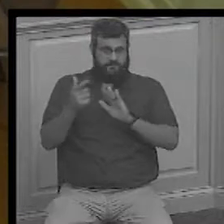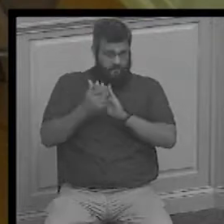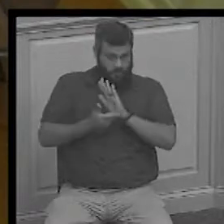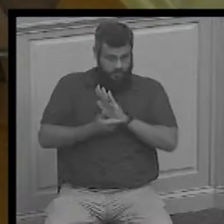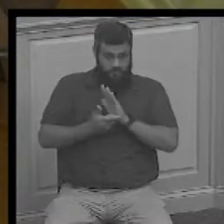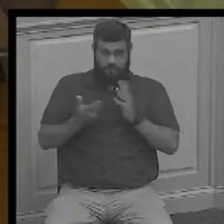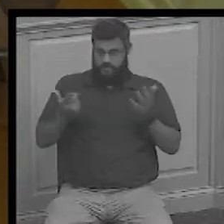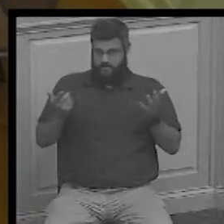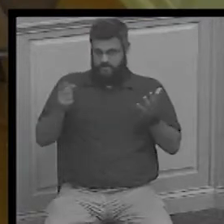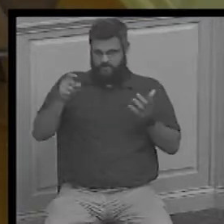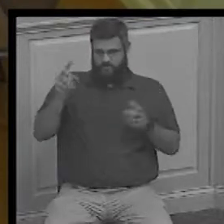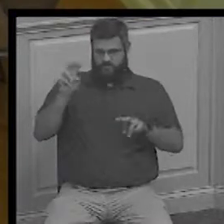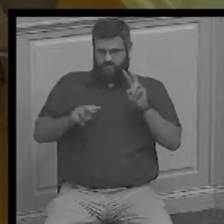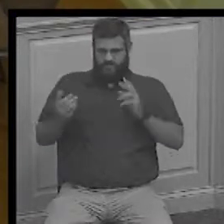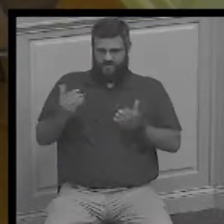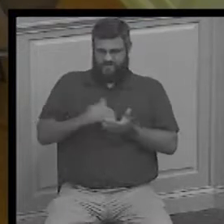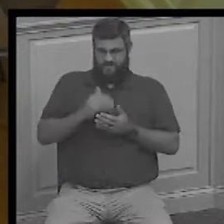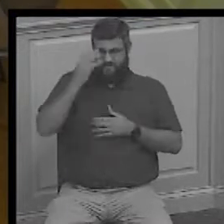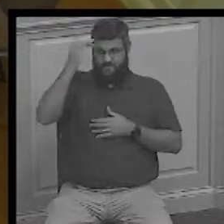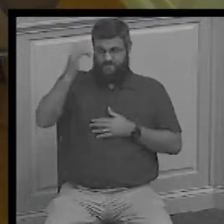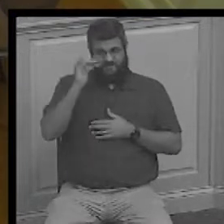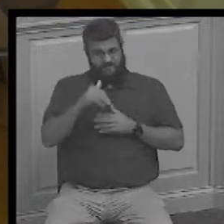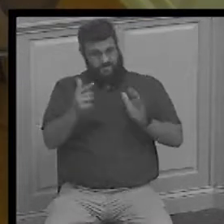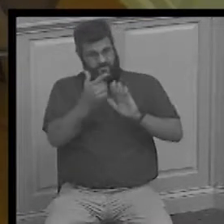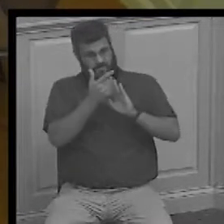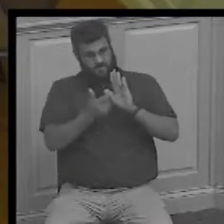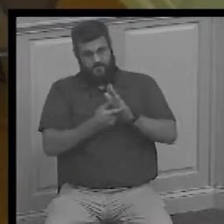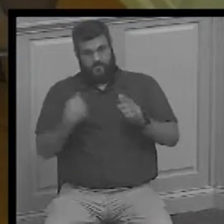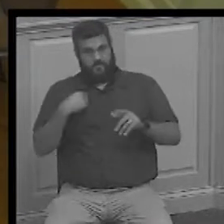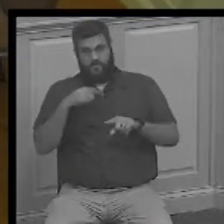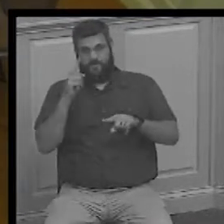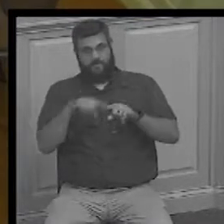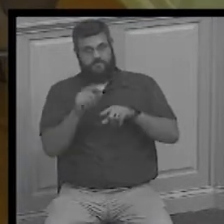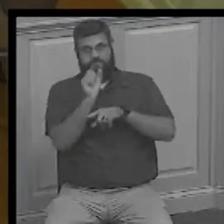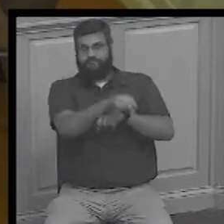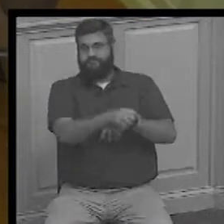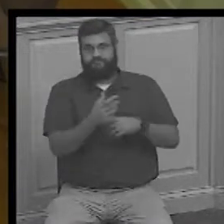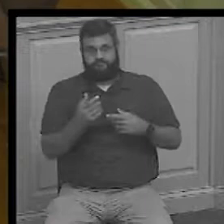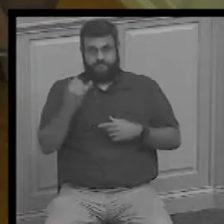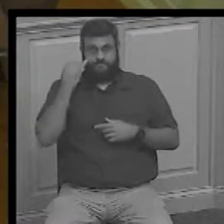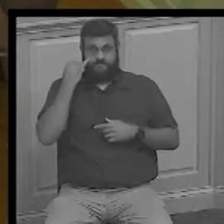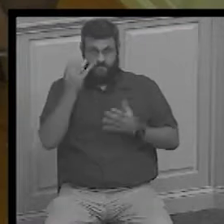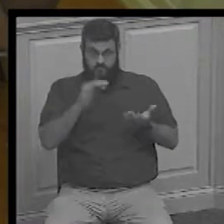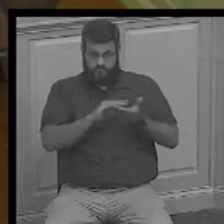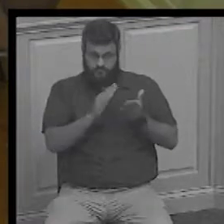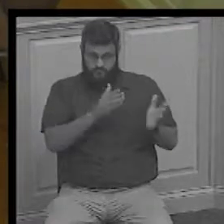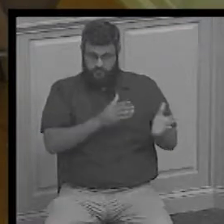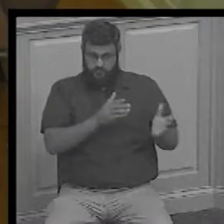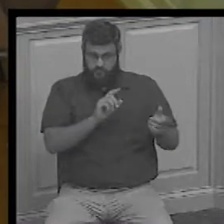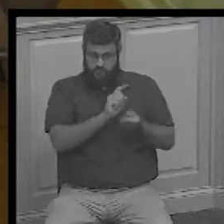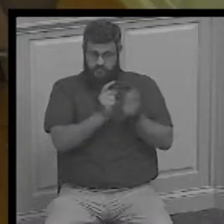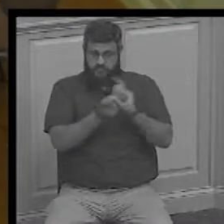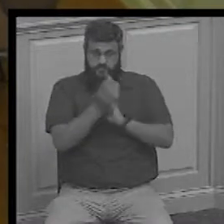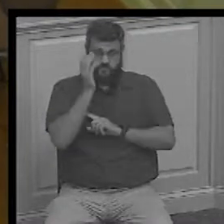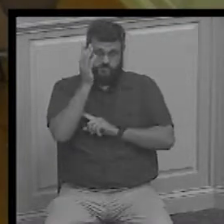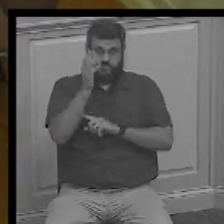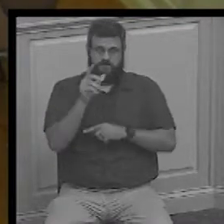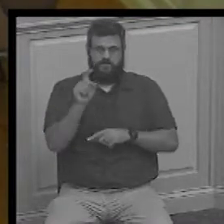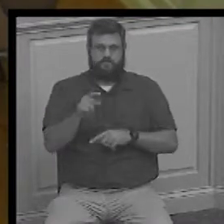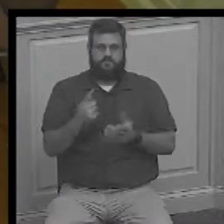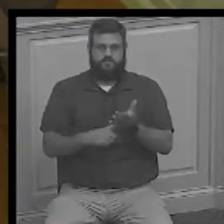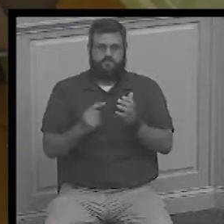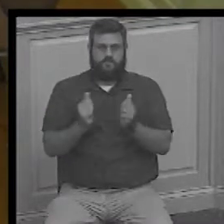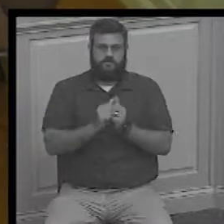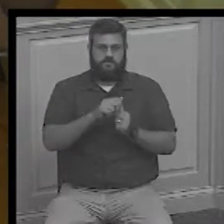decision that doesn't agree with it. So that's something planning and zoning is going to need to look at in the future if you want to change it. Right. And also to bring it in compliance with